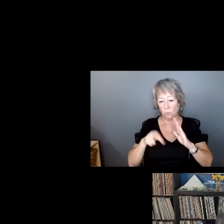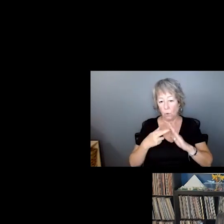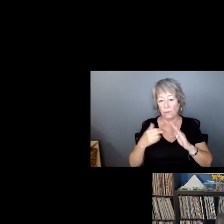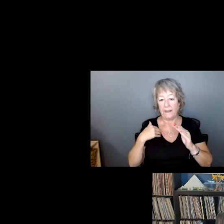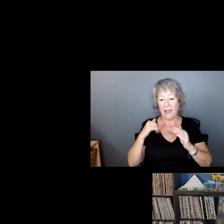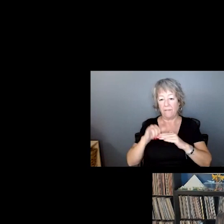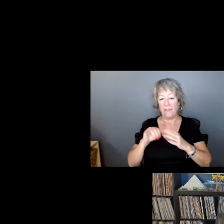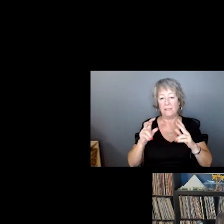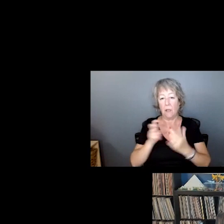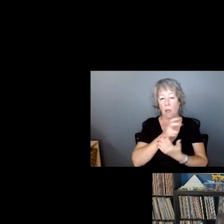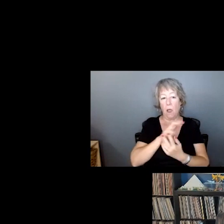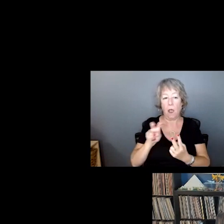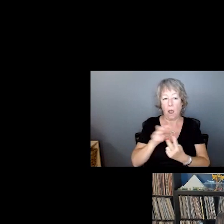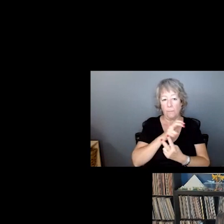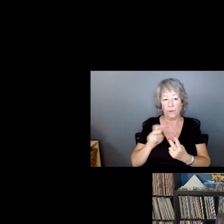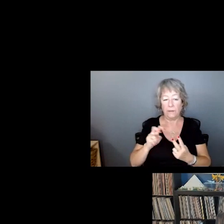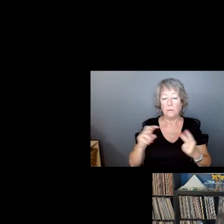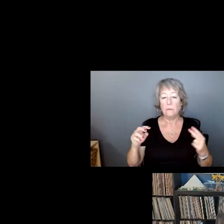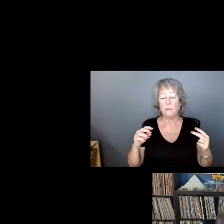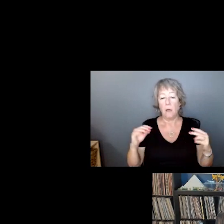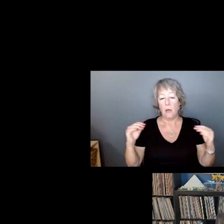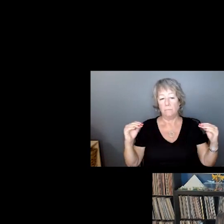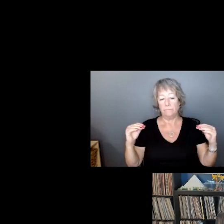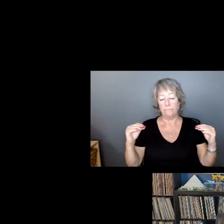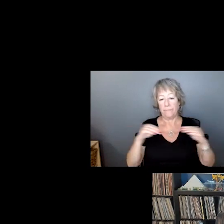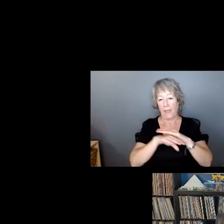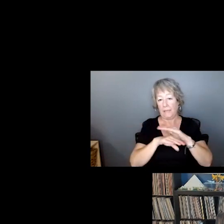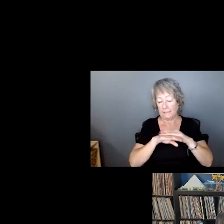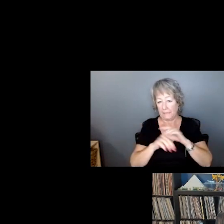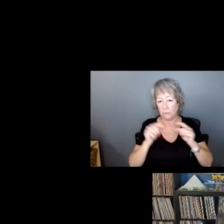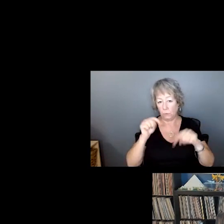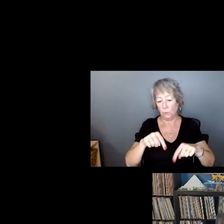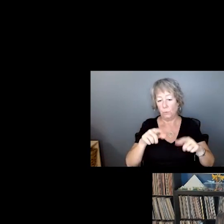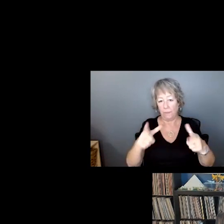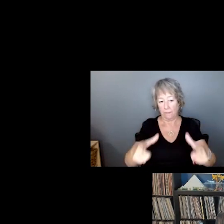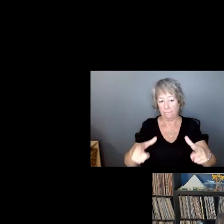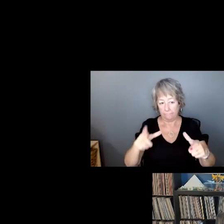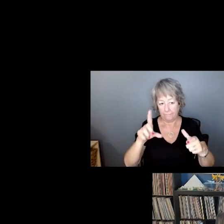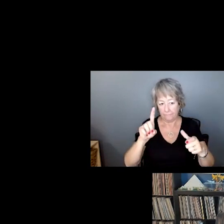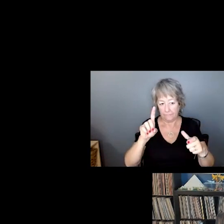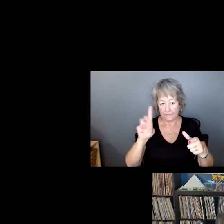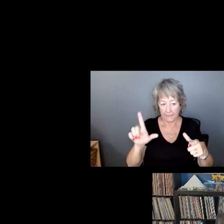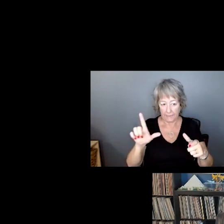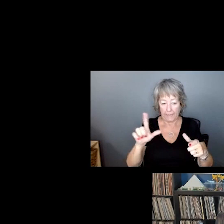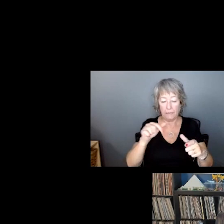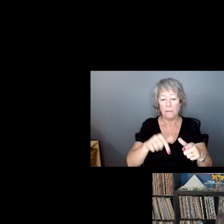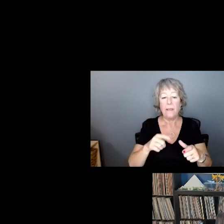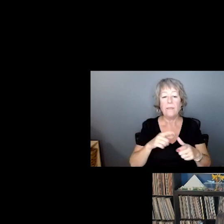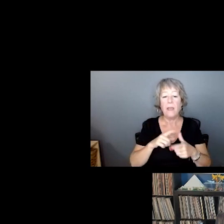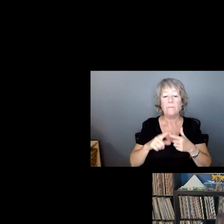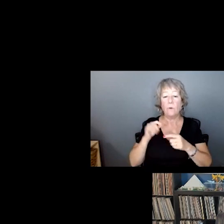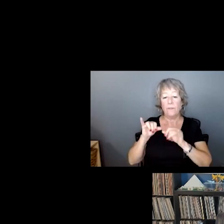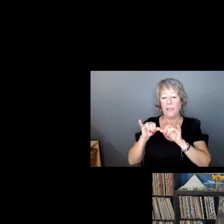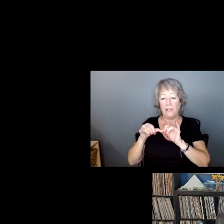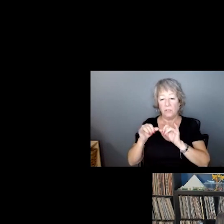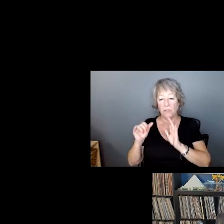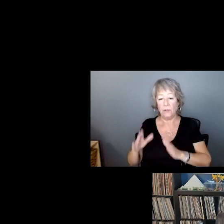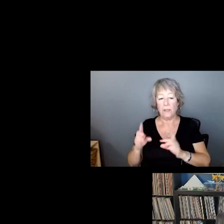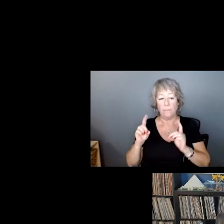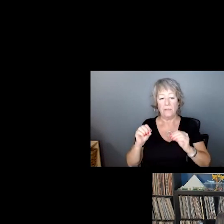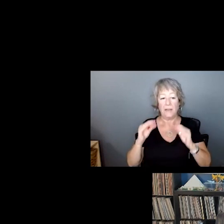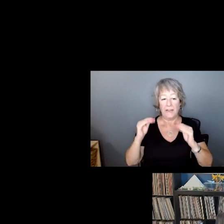permission through Lake Formation in the data lake itself. And then for the role of the data engineer, it could be done in advance